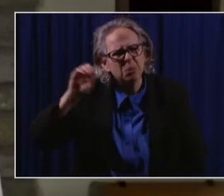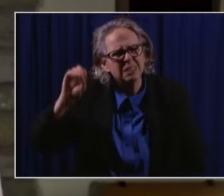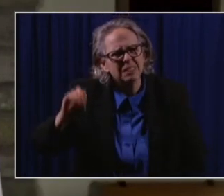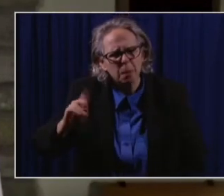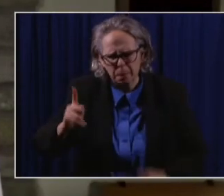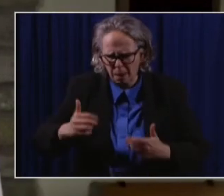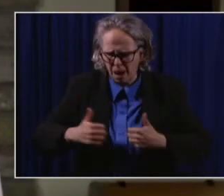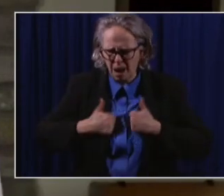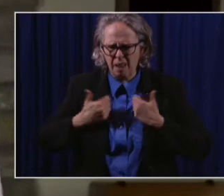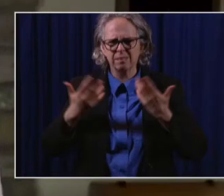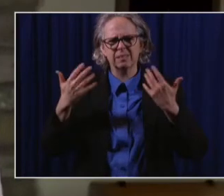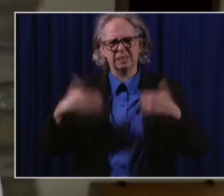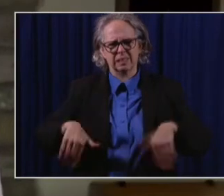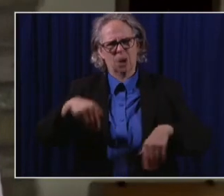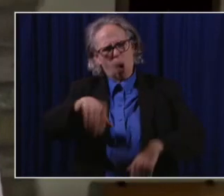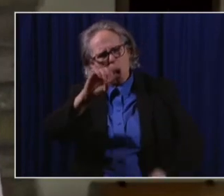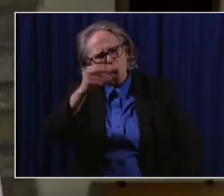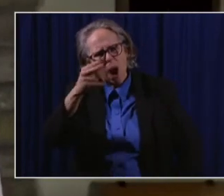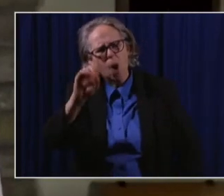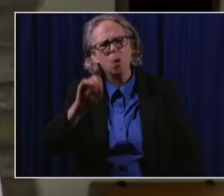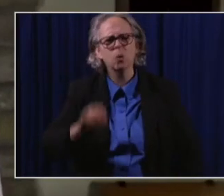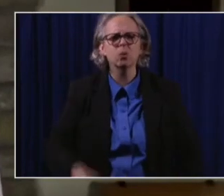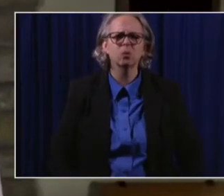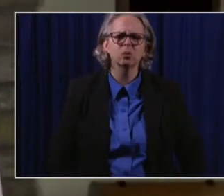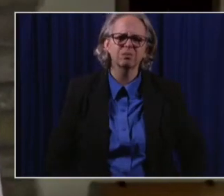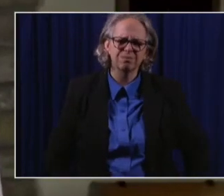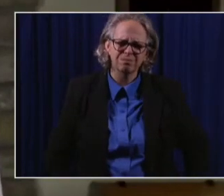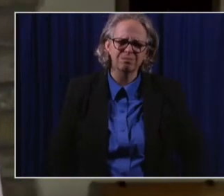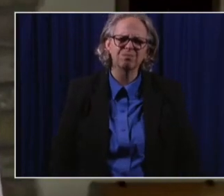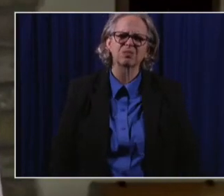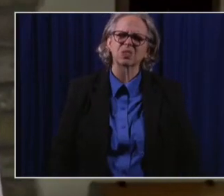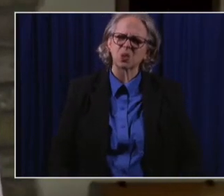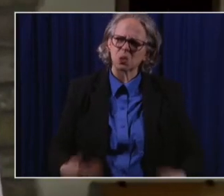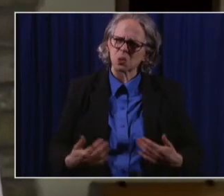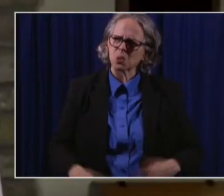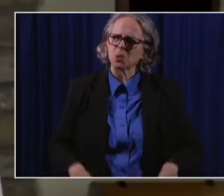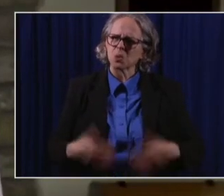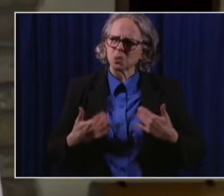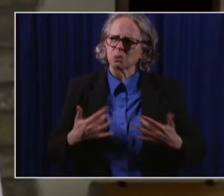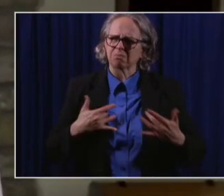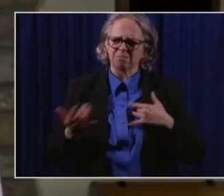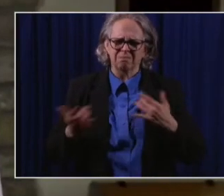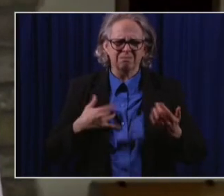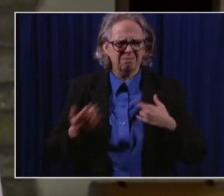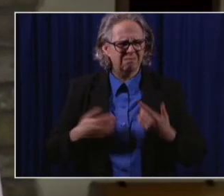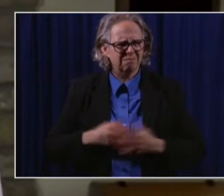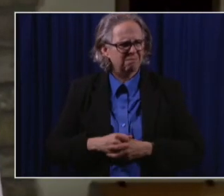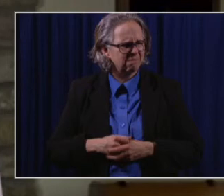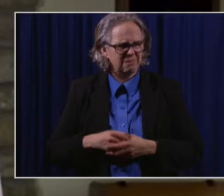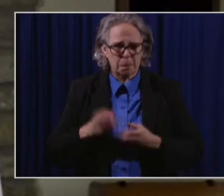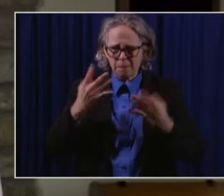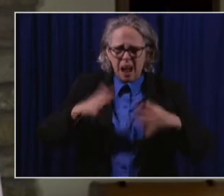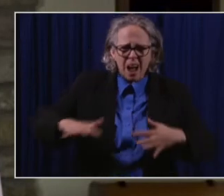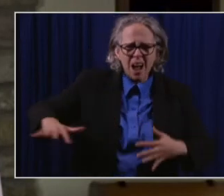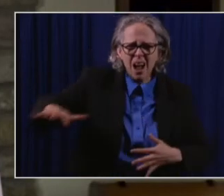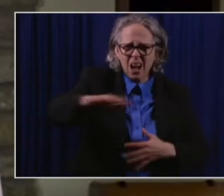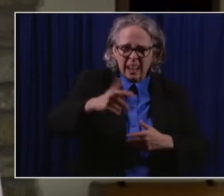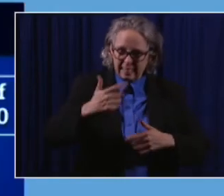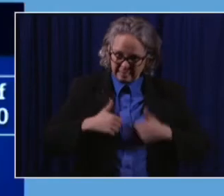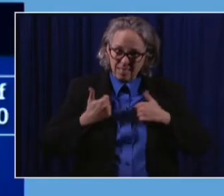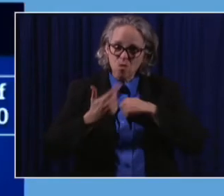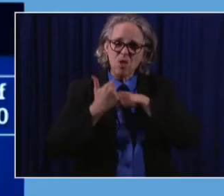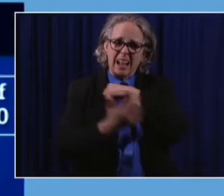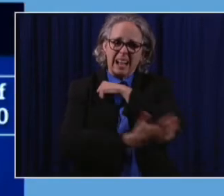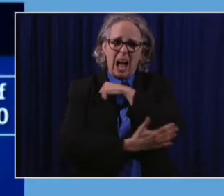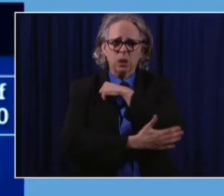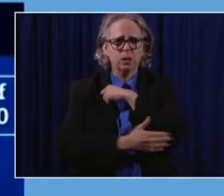not done this for some time and because so many Ohioans are now living in a red county, I want to go through and look at the indicators.